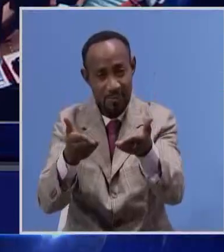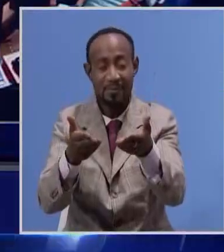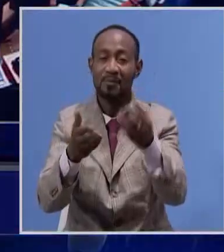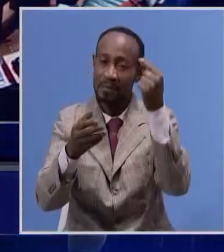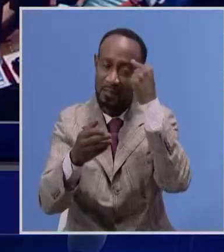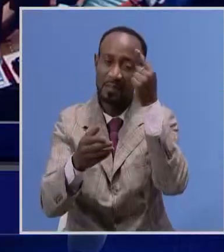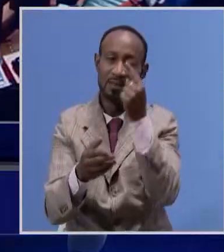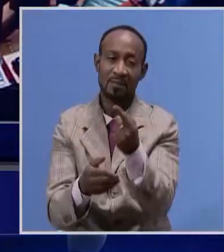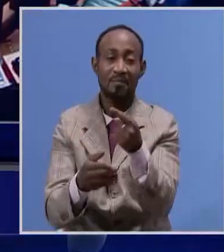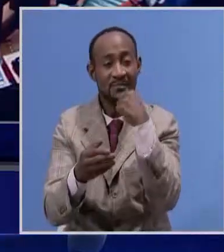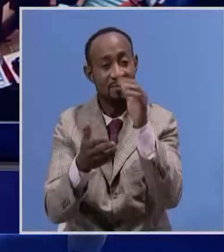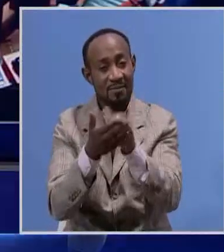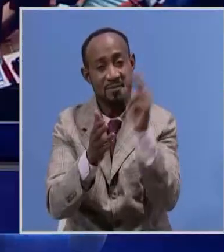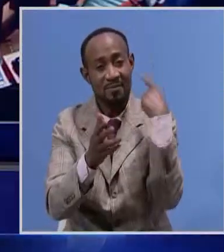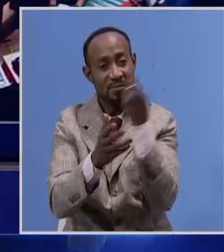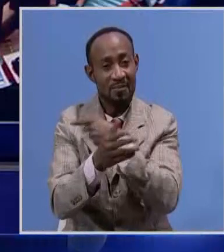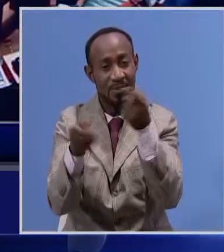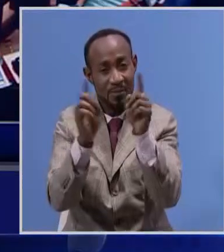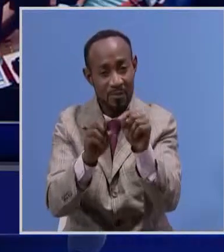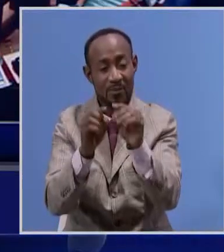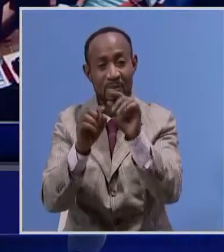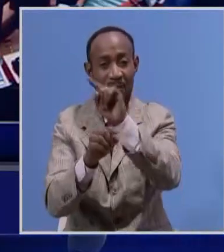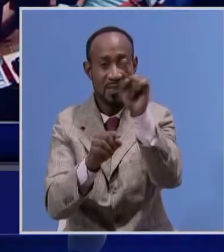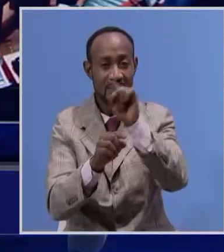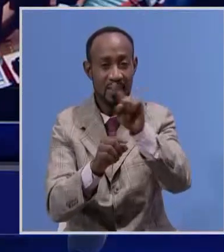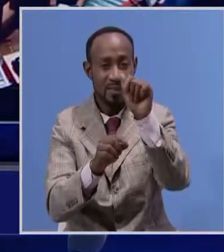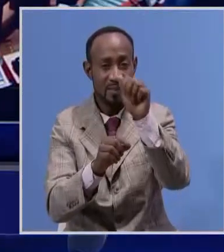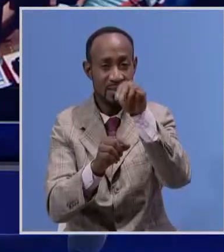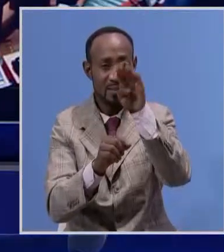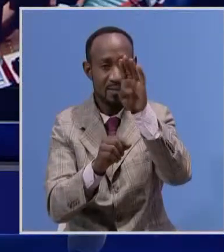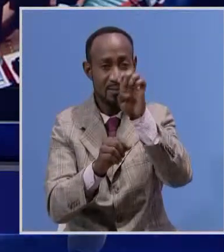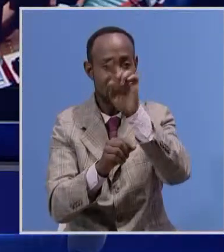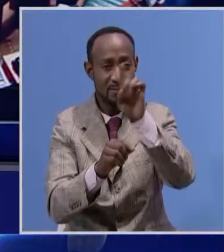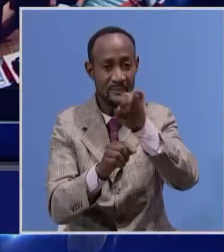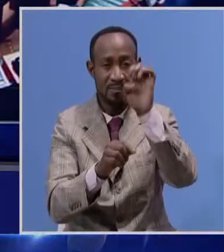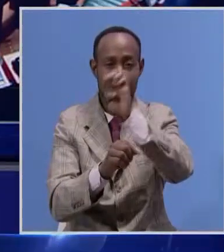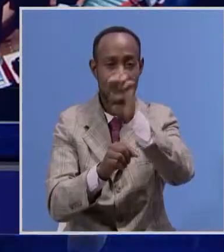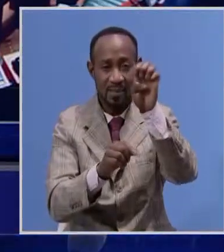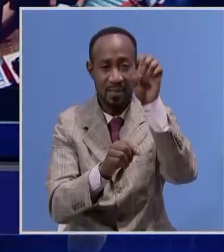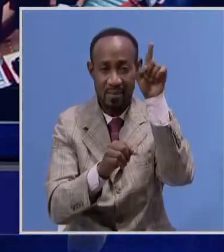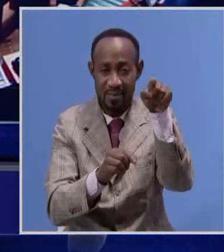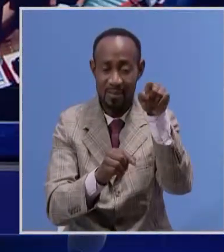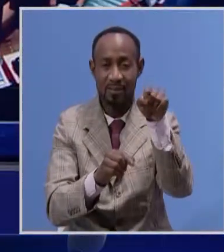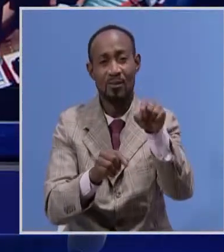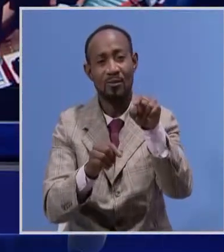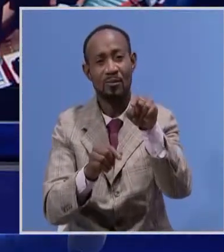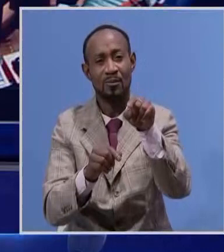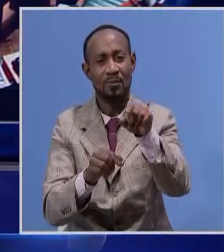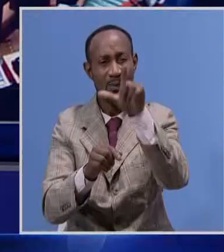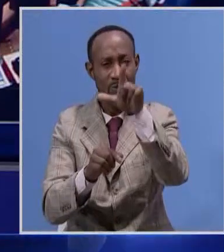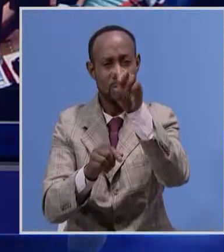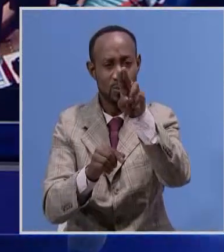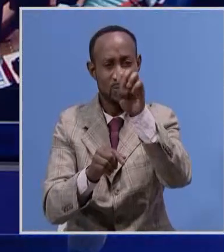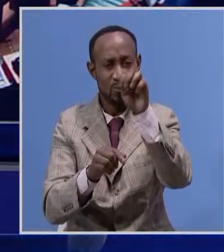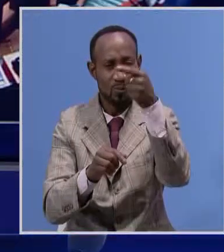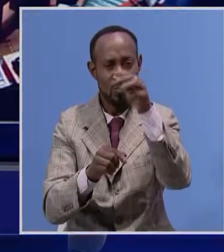state. She said this in Parliament in response to Zambezi East Member of Parliament Brian Kambita and Wengwa Member of Parliament Kasau